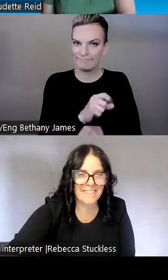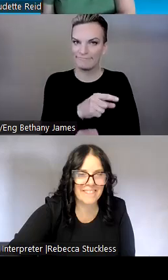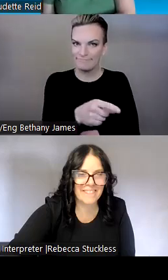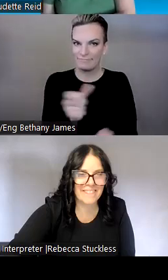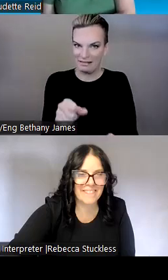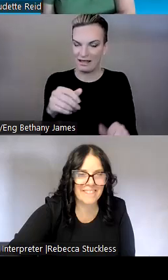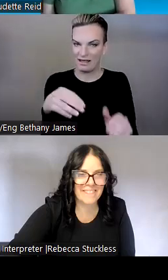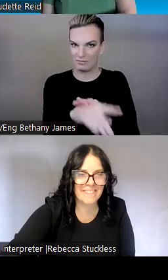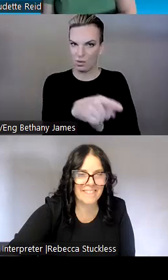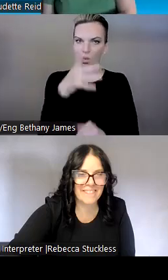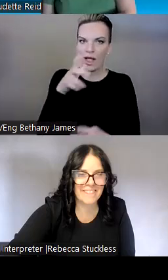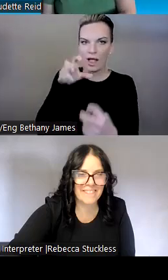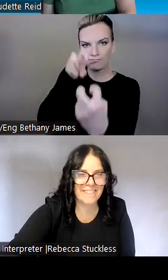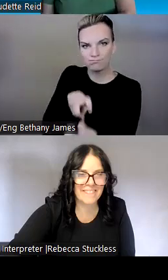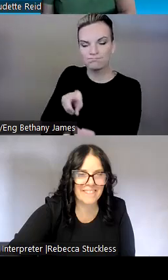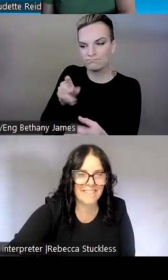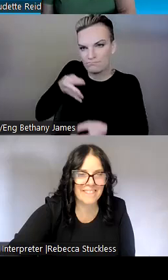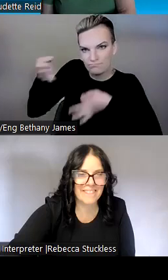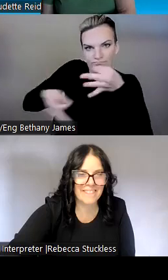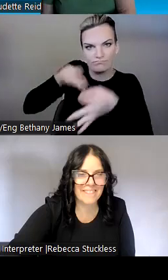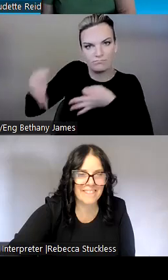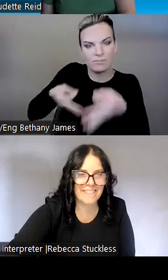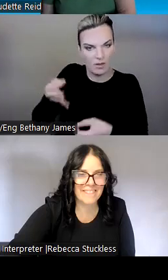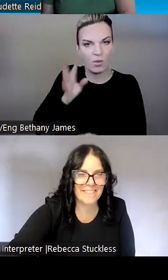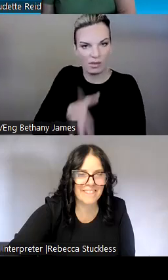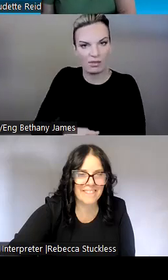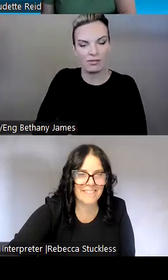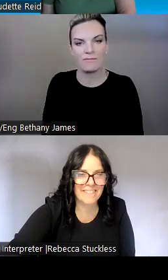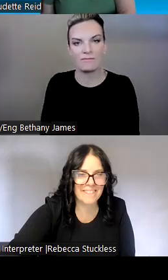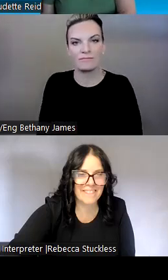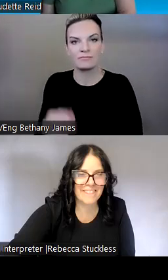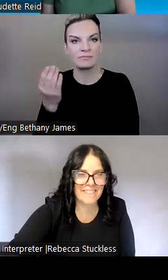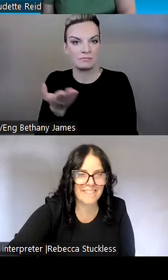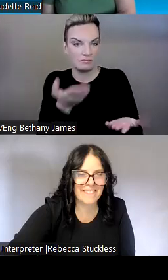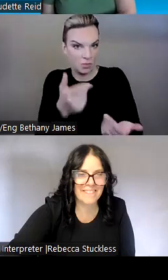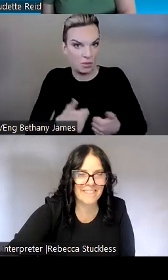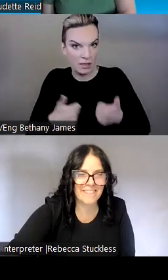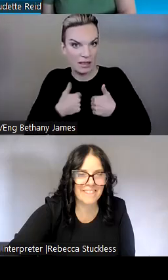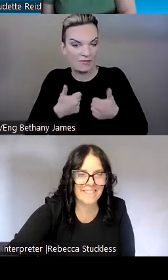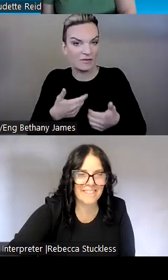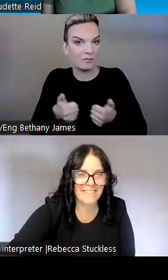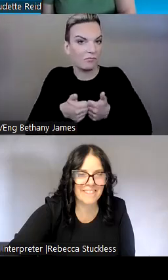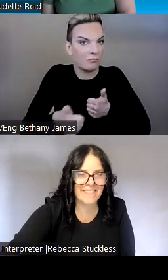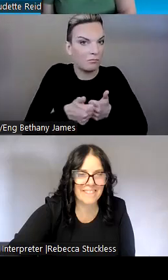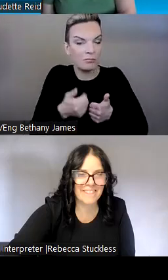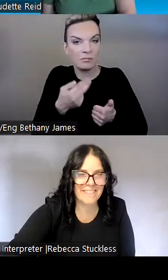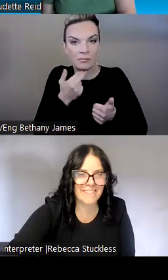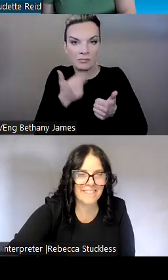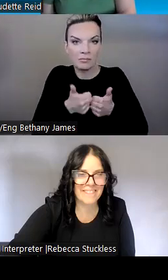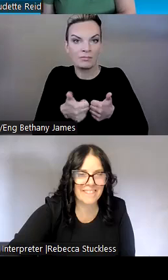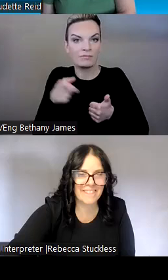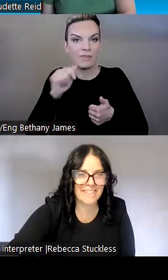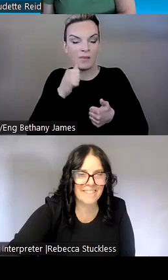well as how to use other Apple products. So if you are close to an Apple store, that can be a really